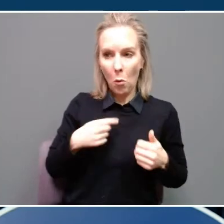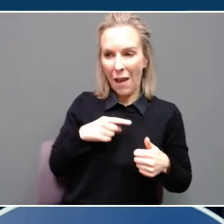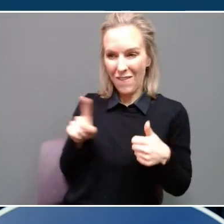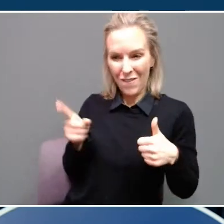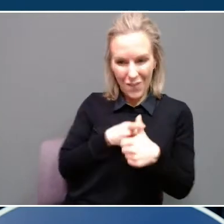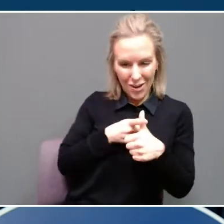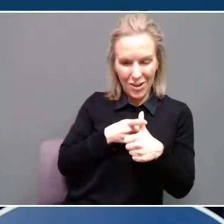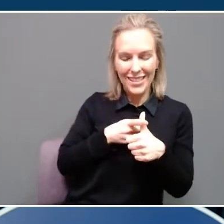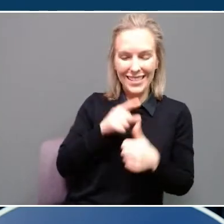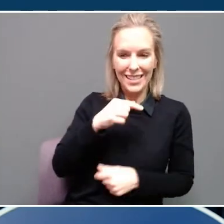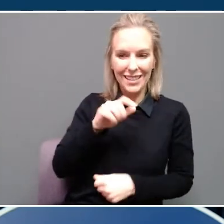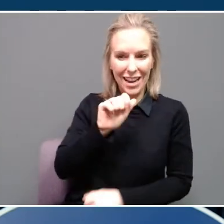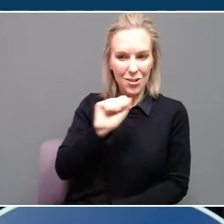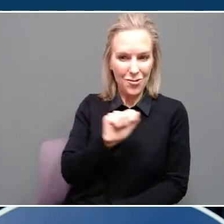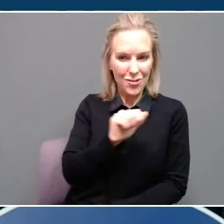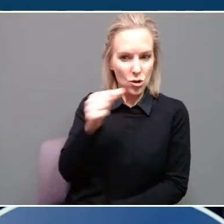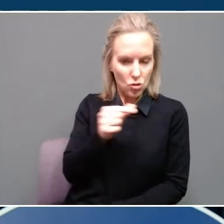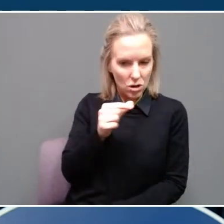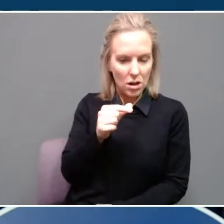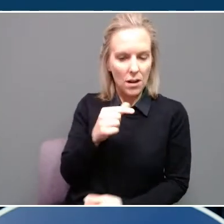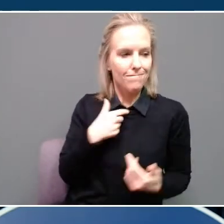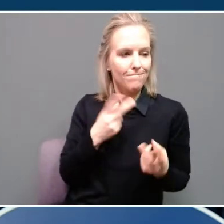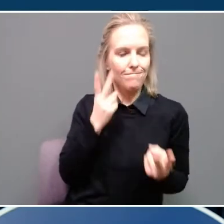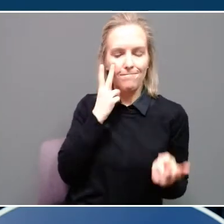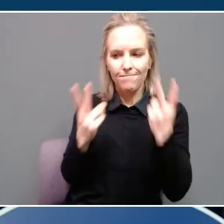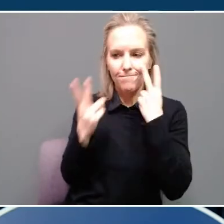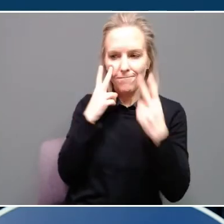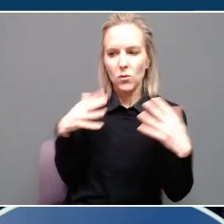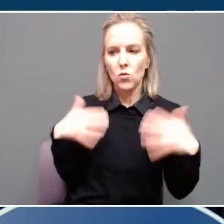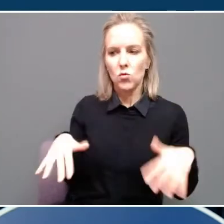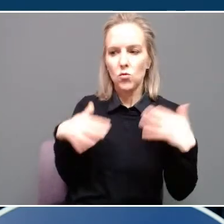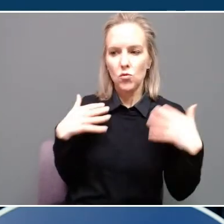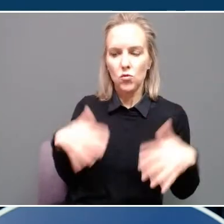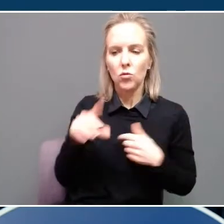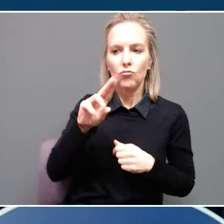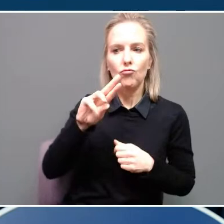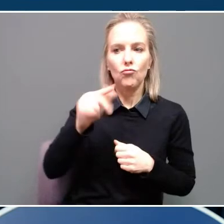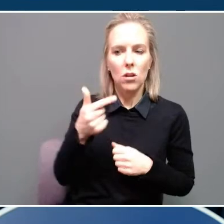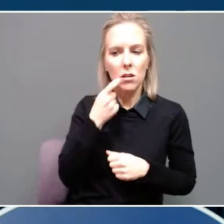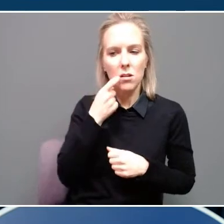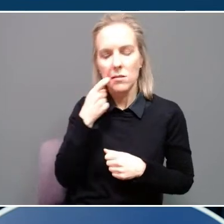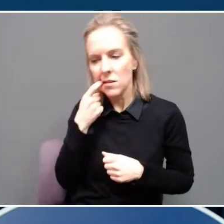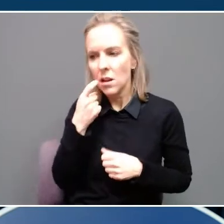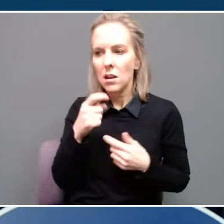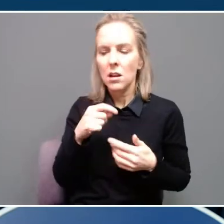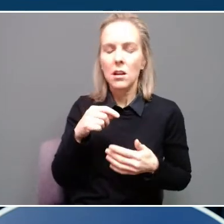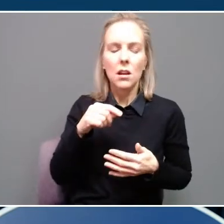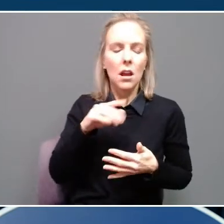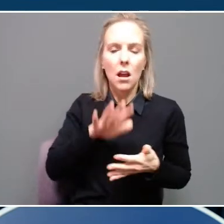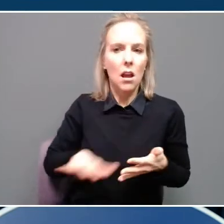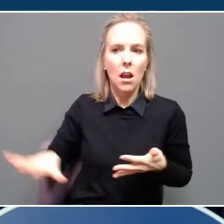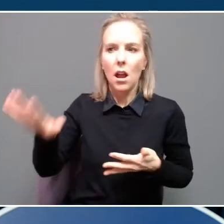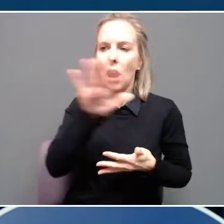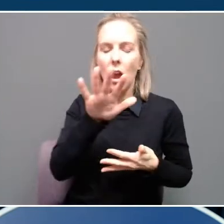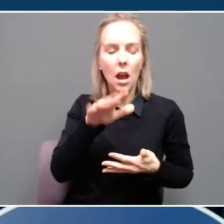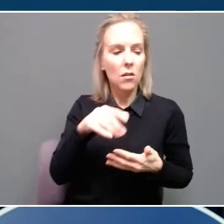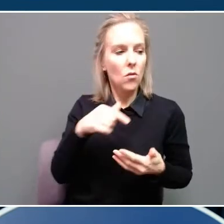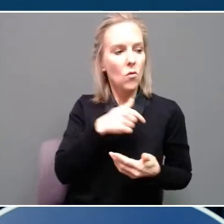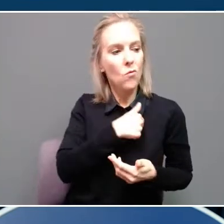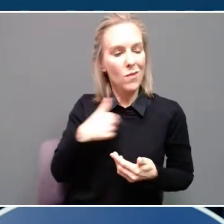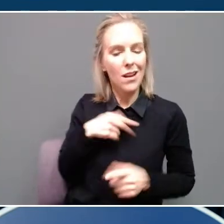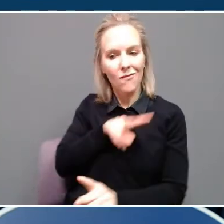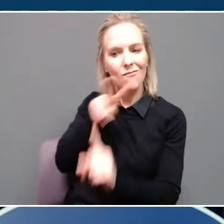watching what opioids had done to our communities, I filed more lawsuits against those companies than any other AG in the